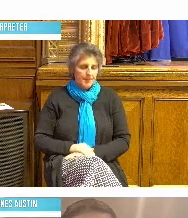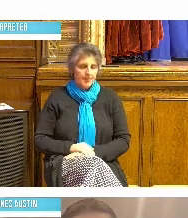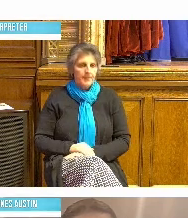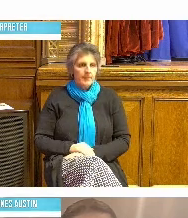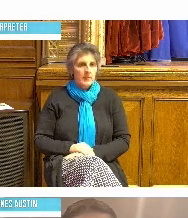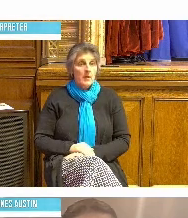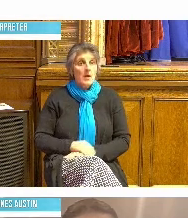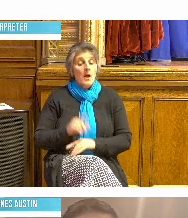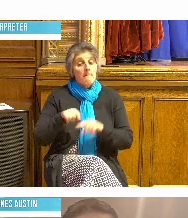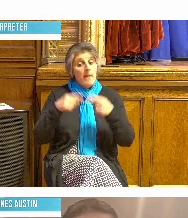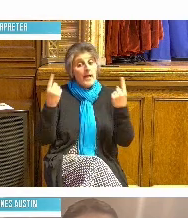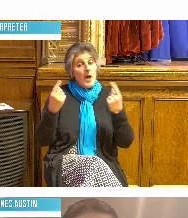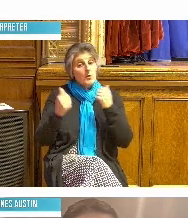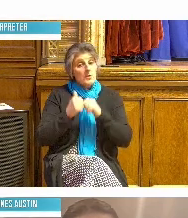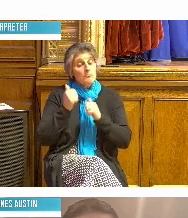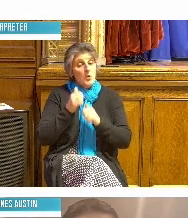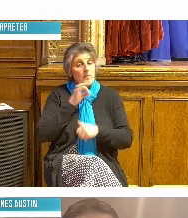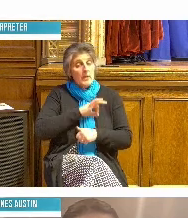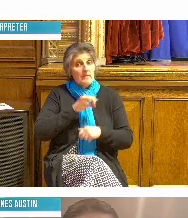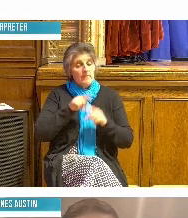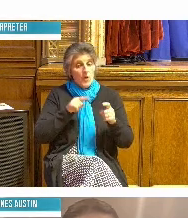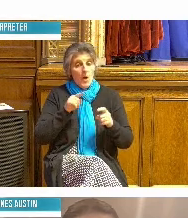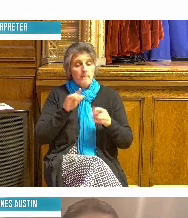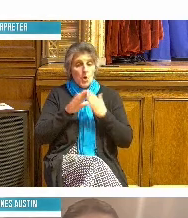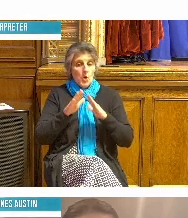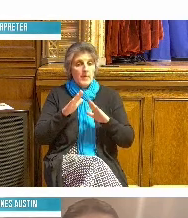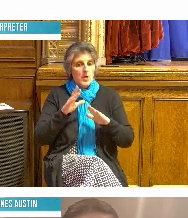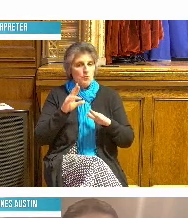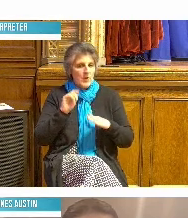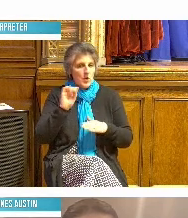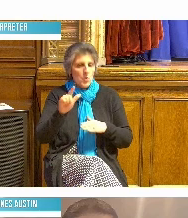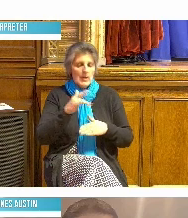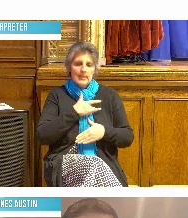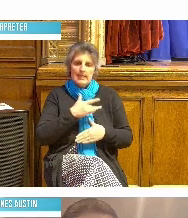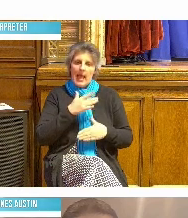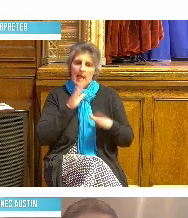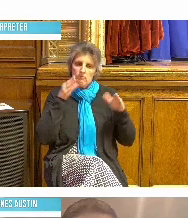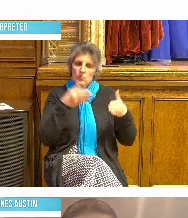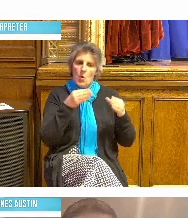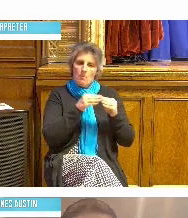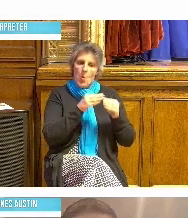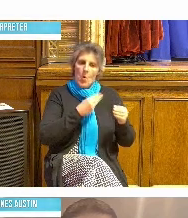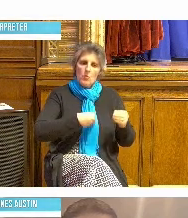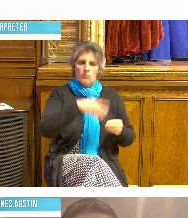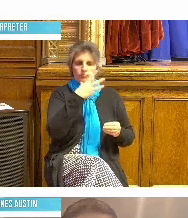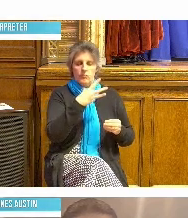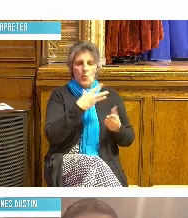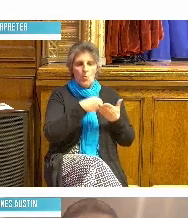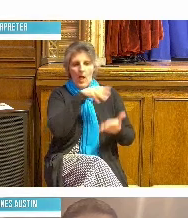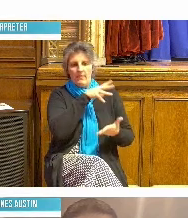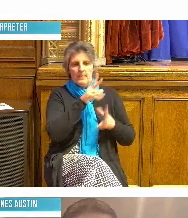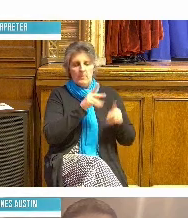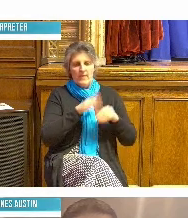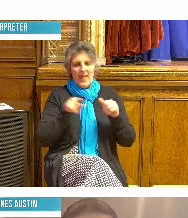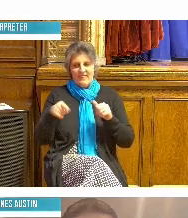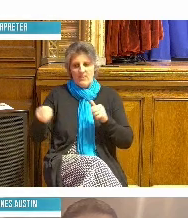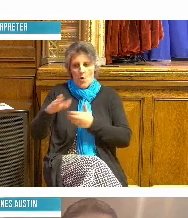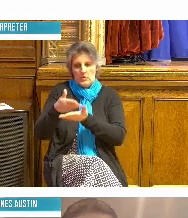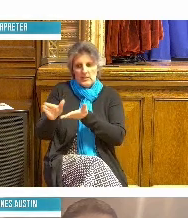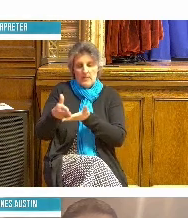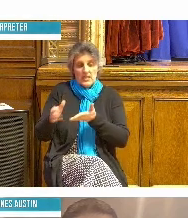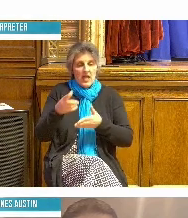By contrast, most of the benefits of urban renewal accrued to wealthier, whiter people than those displaced. They were the people who would